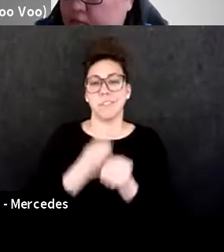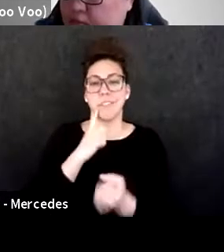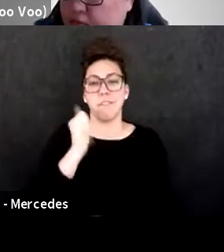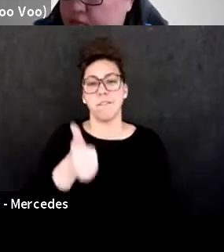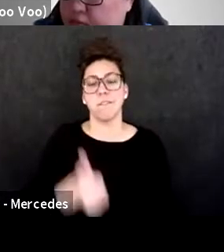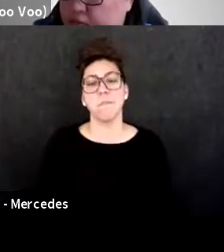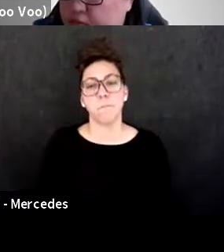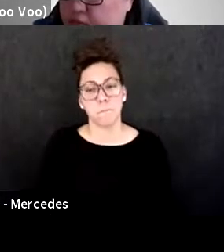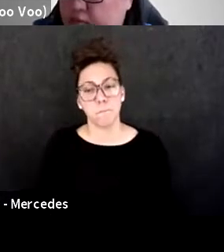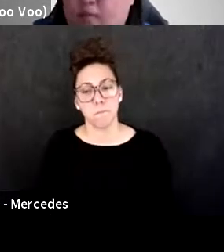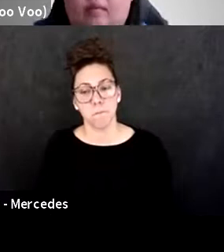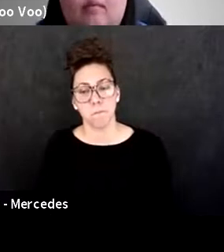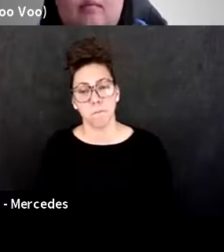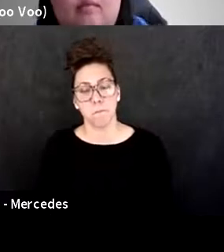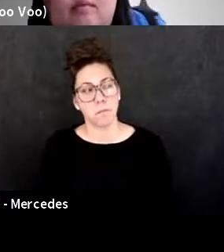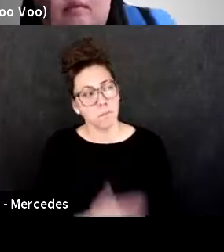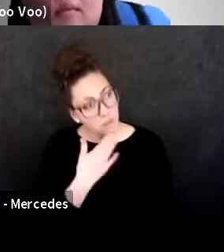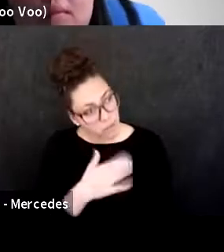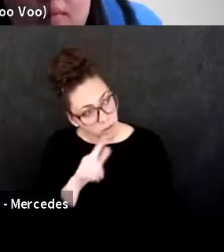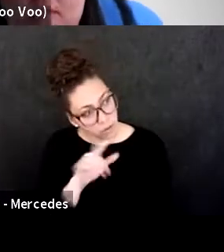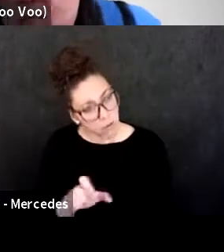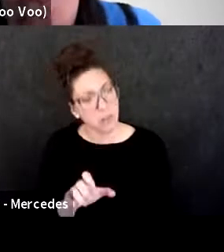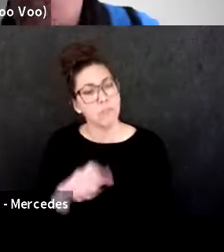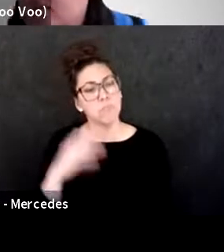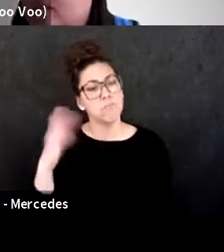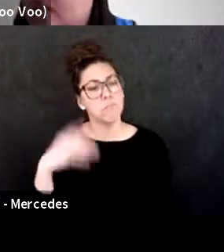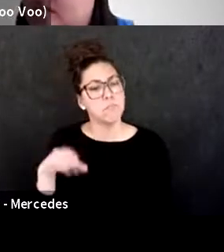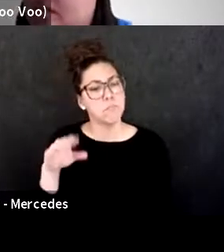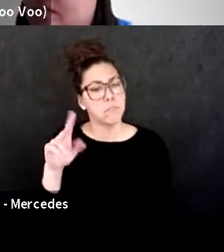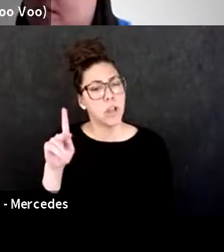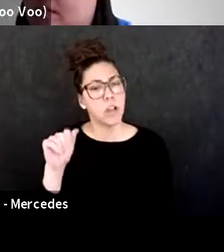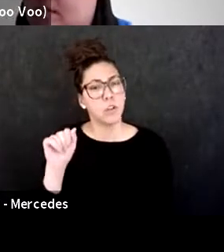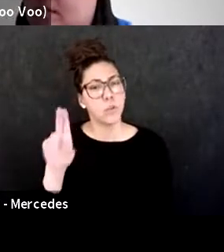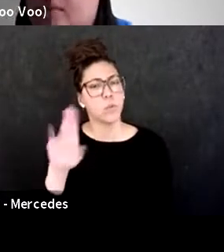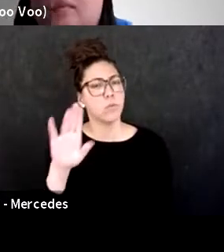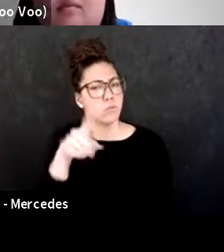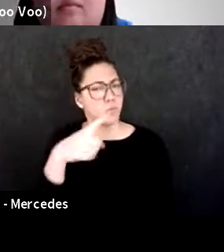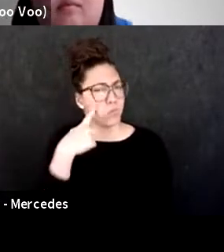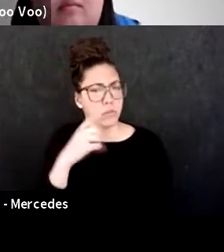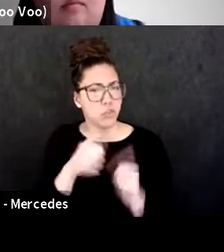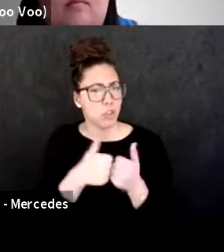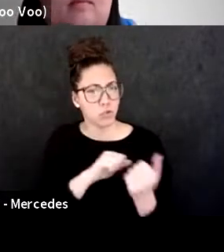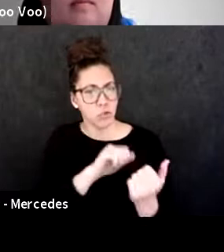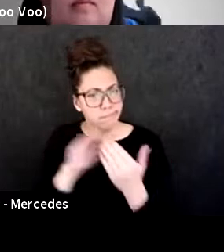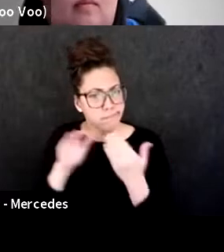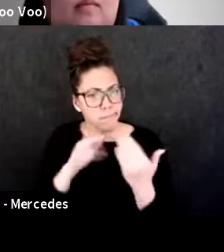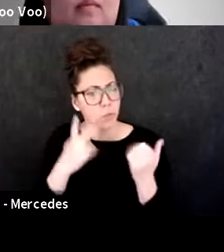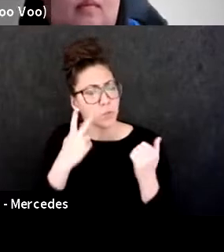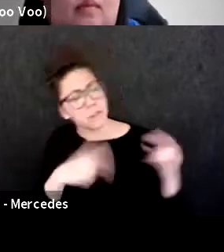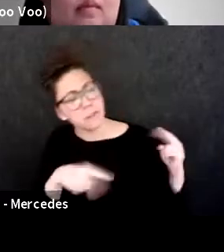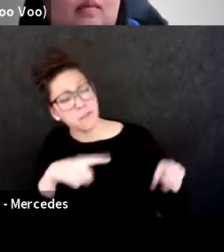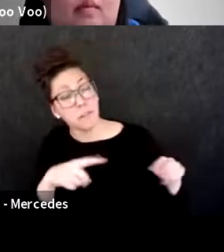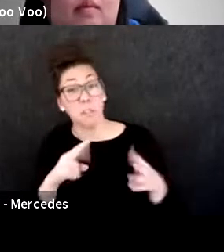Great, thank you, Lee. So Ku, what are some barriers or challenges that you see in pursuing new roles or opportunities